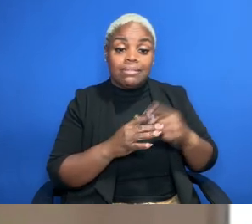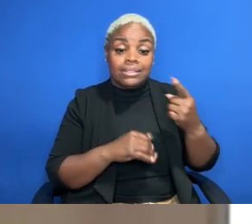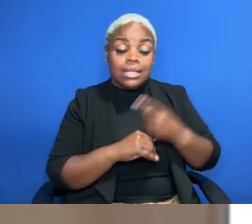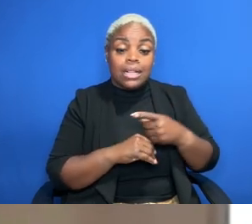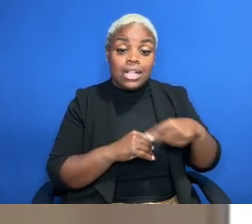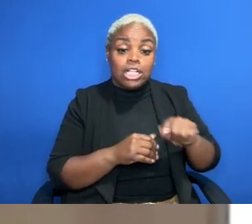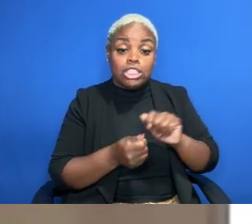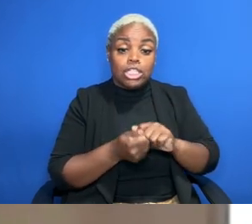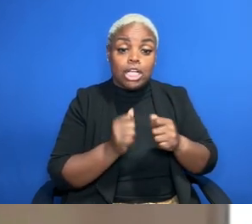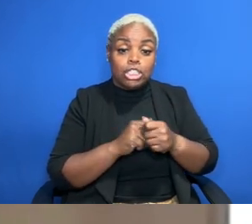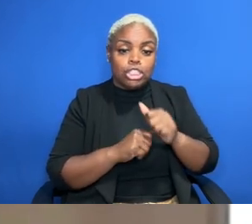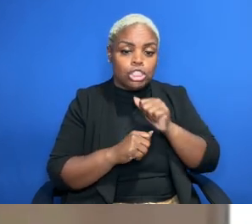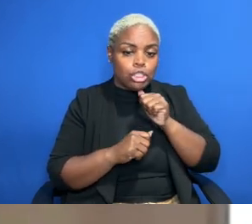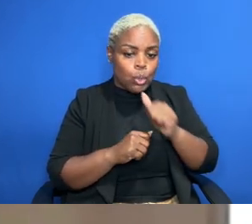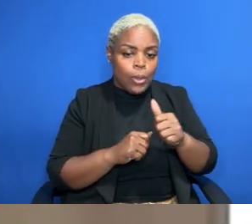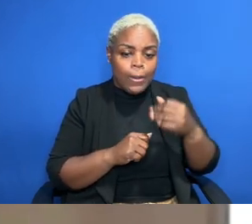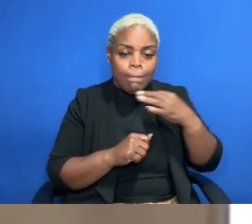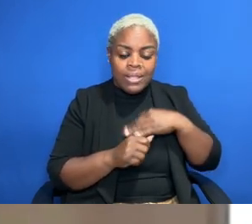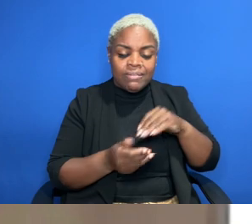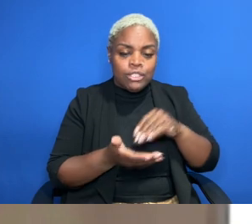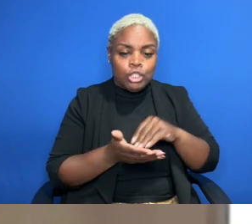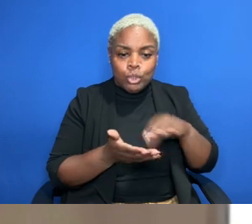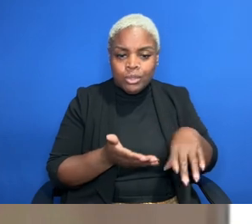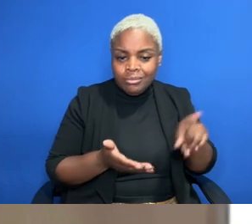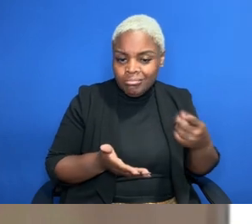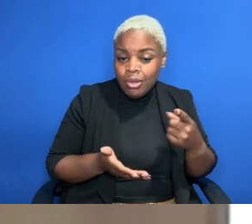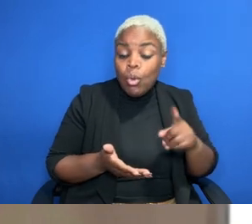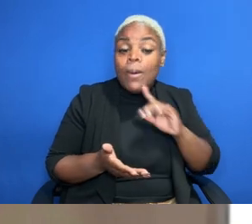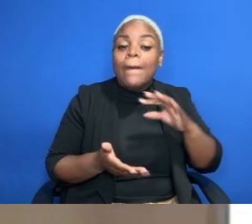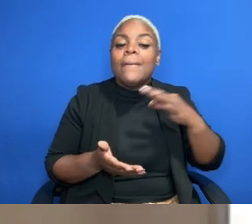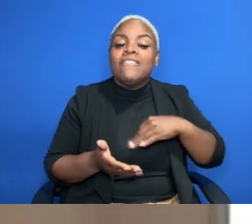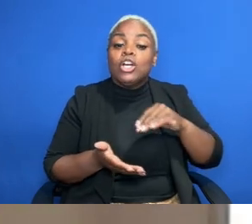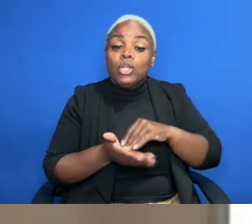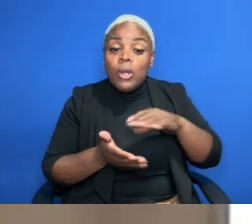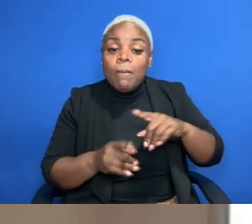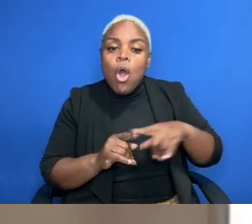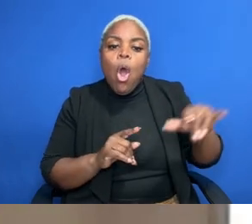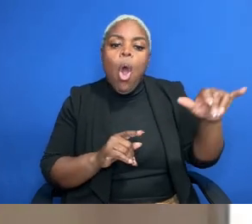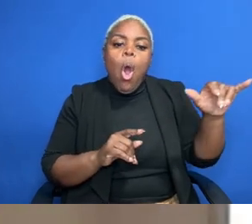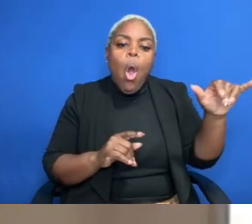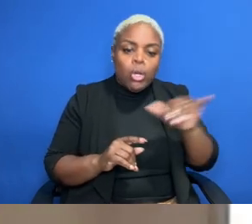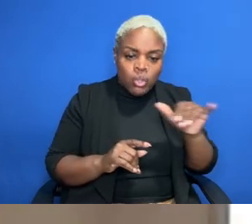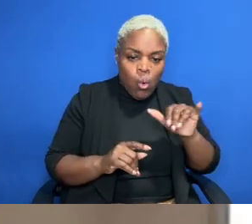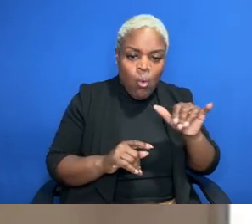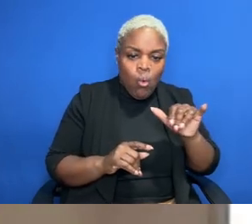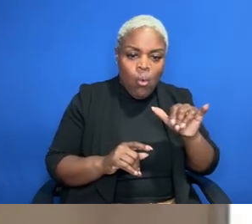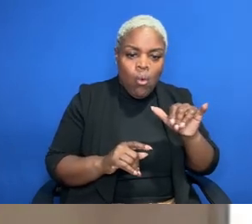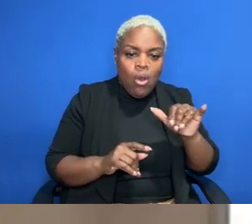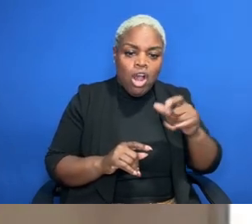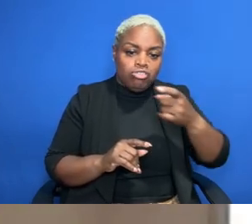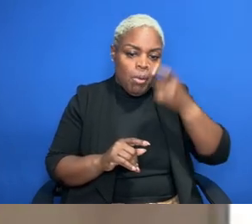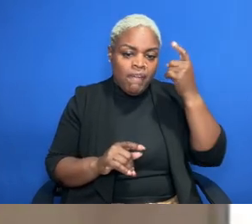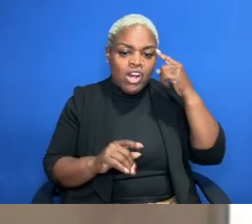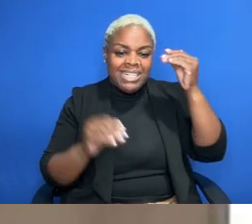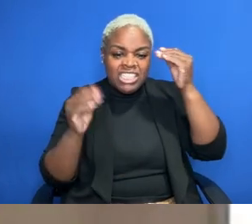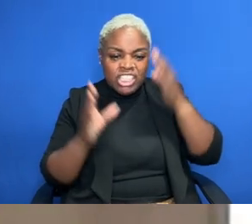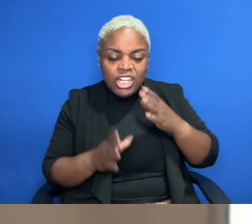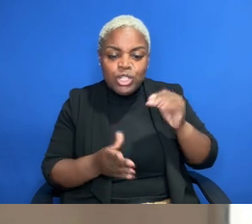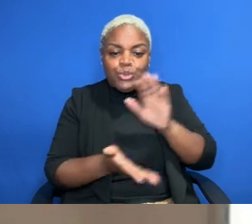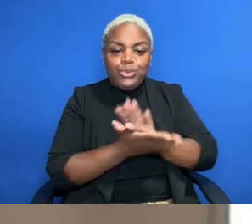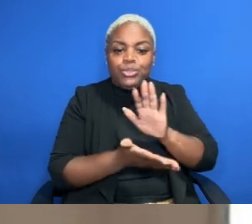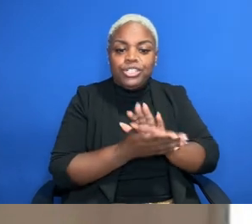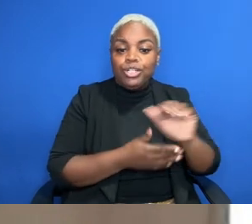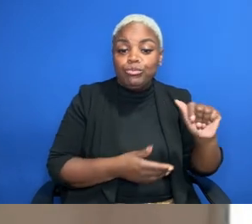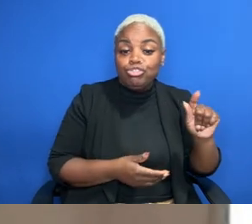I said at the beginning of the day, these changes don't only benefit students. It's a great benefit to students, but it also is very